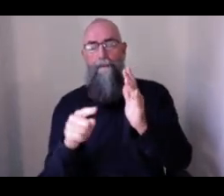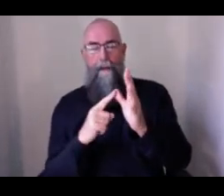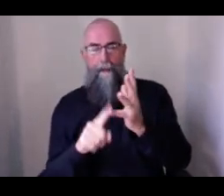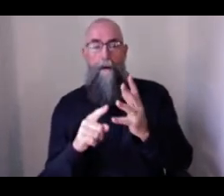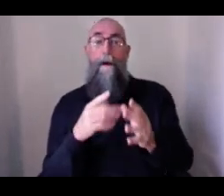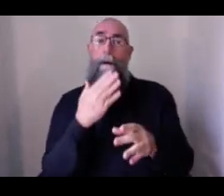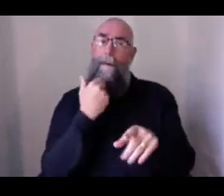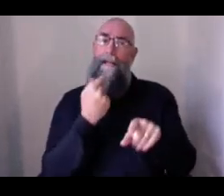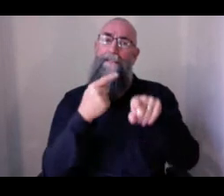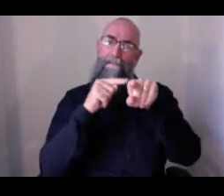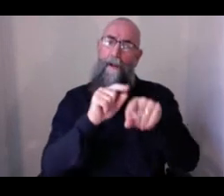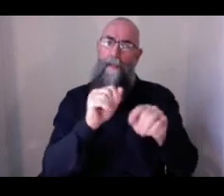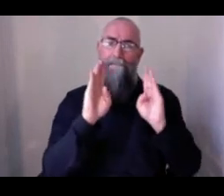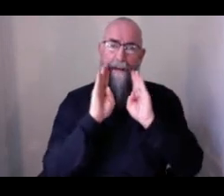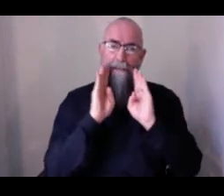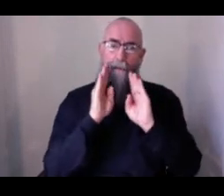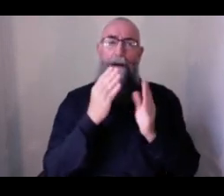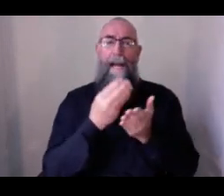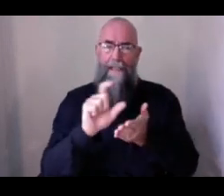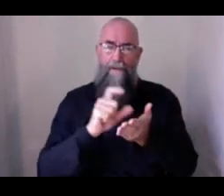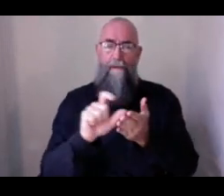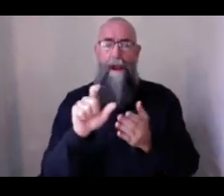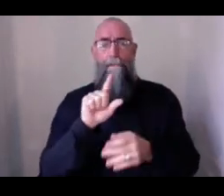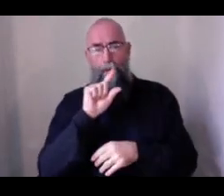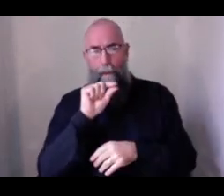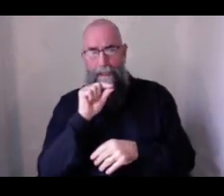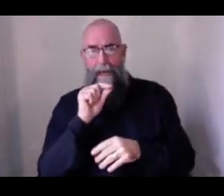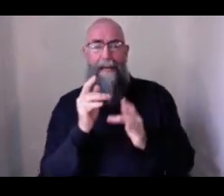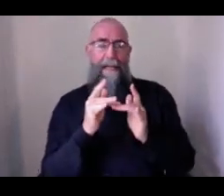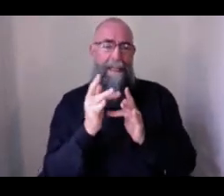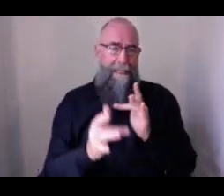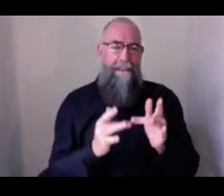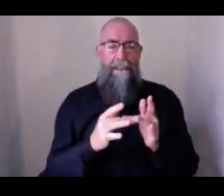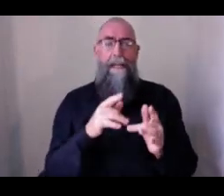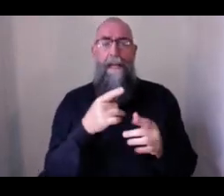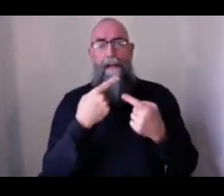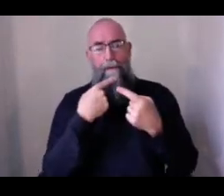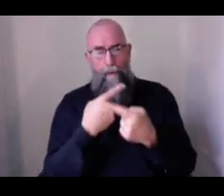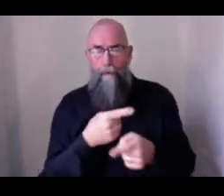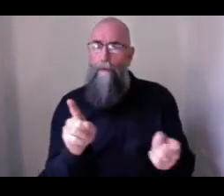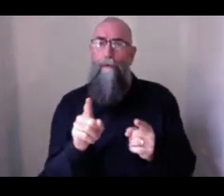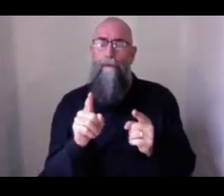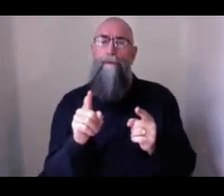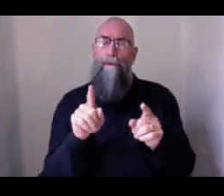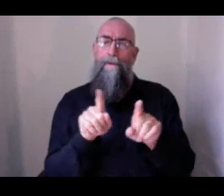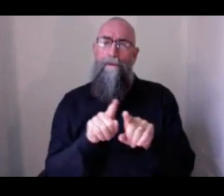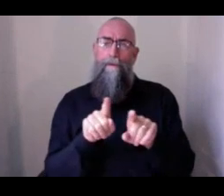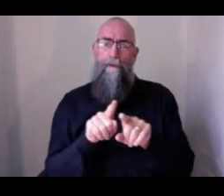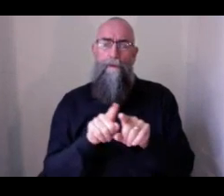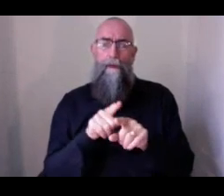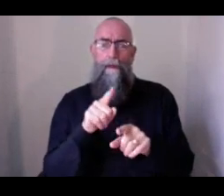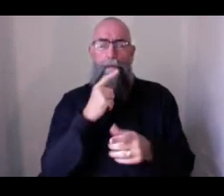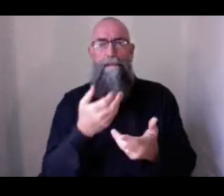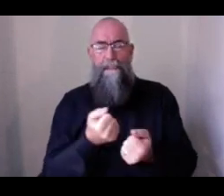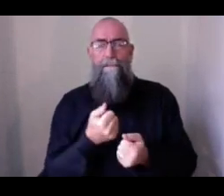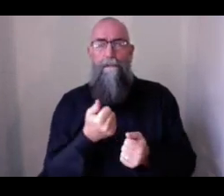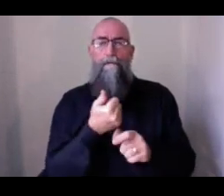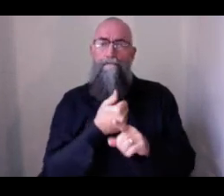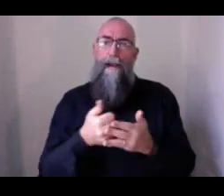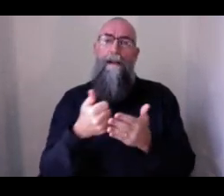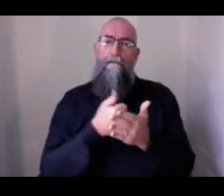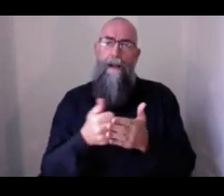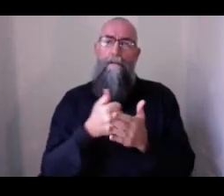Sign up to the e-news through the website as well, and that means that you'll get regular updates on opportunities available.